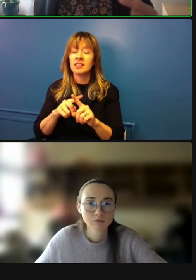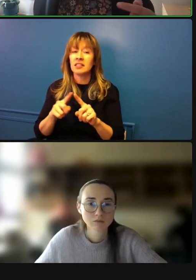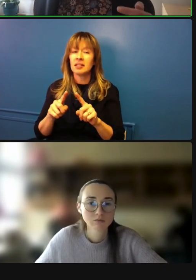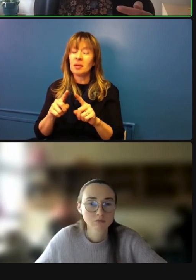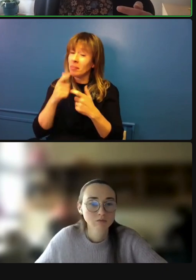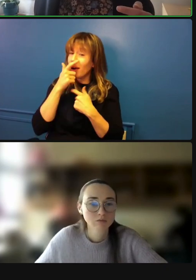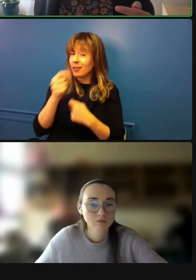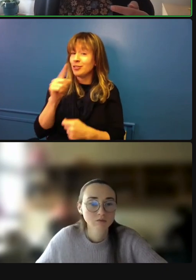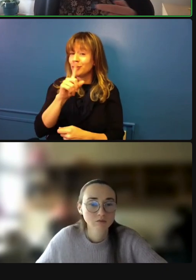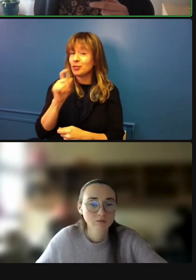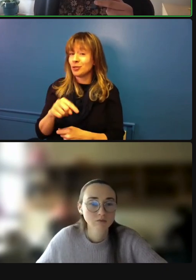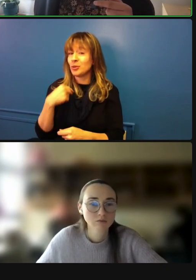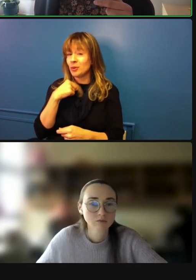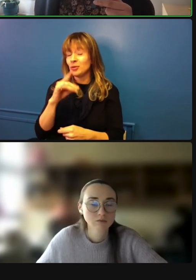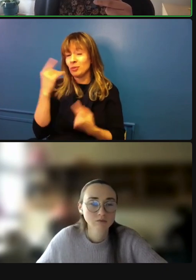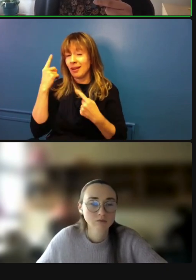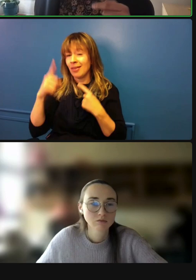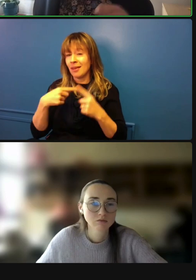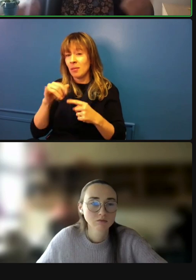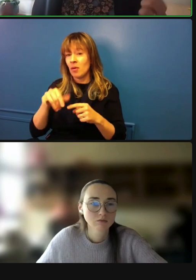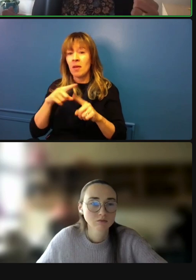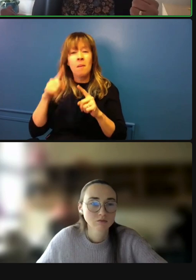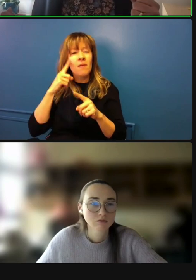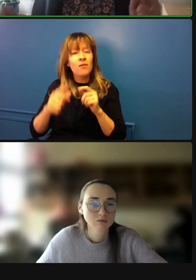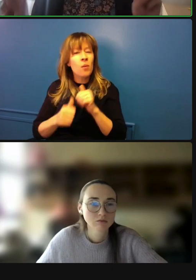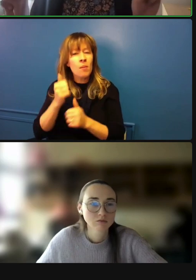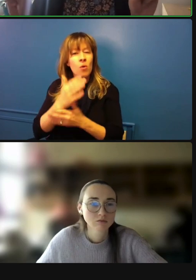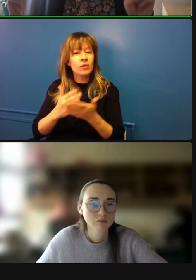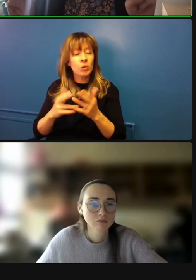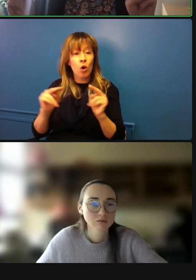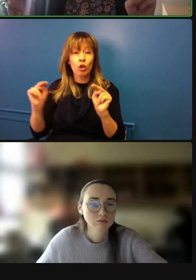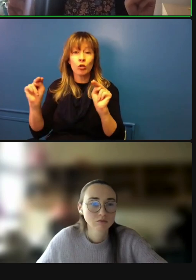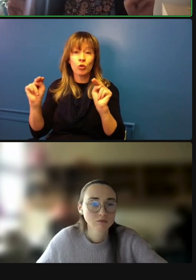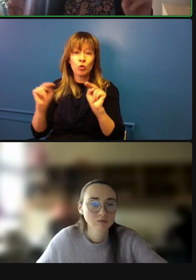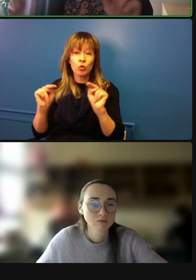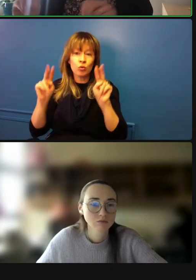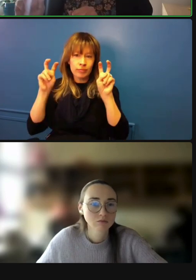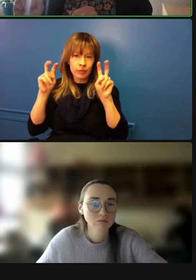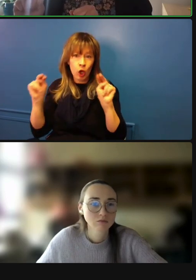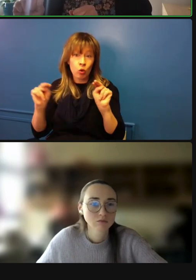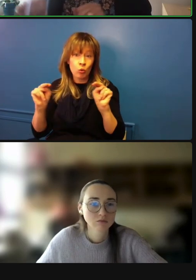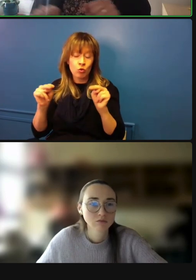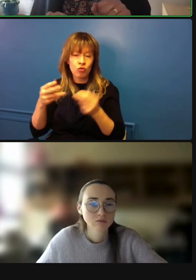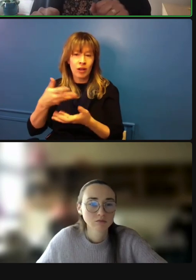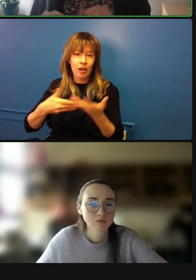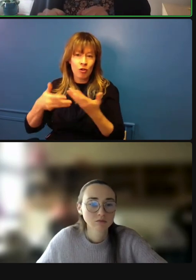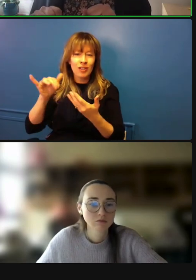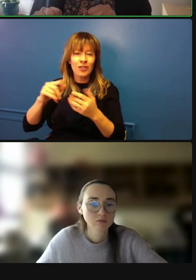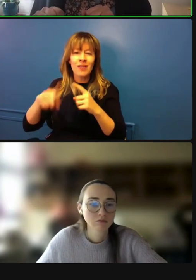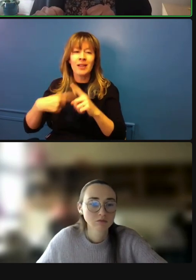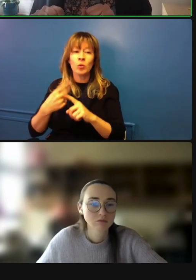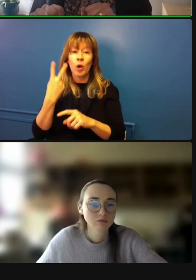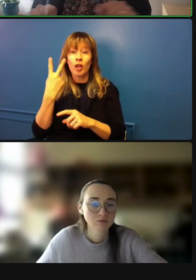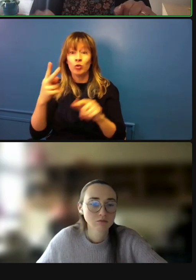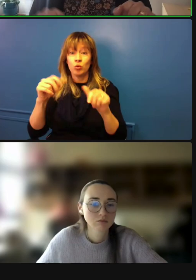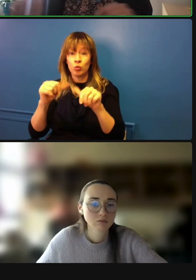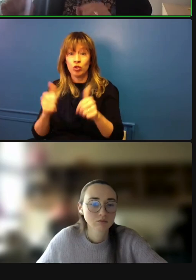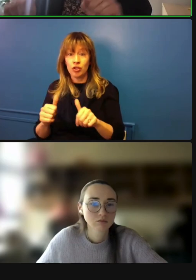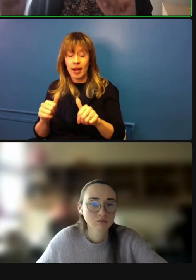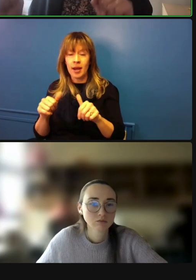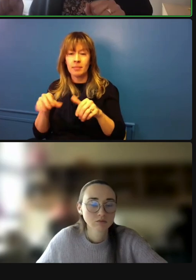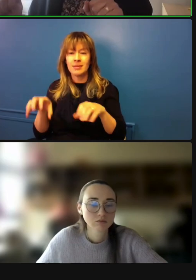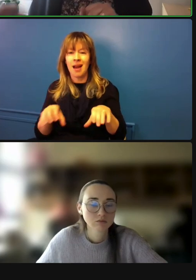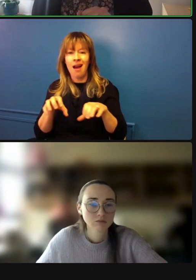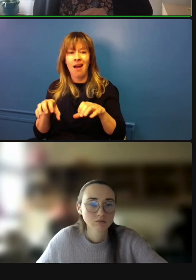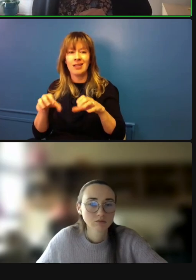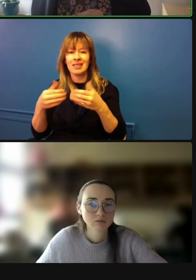interesting question that we've thought about doing. But I think for the most part, the neutral interactions are when the two shapes are acting